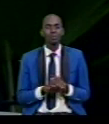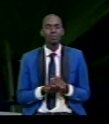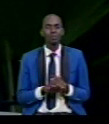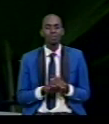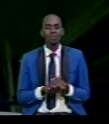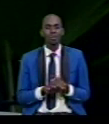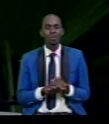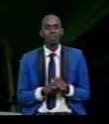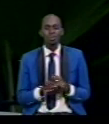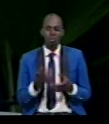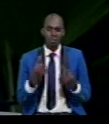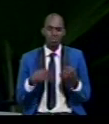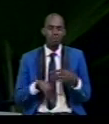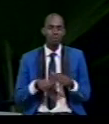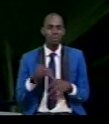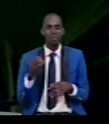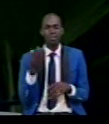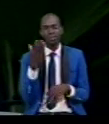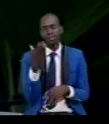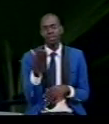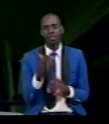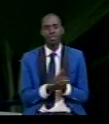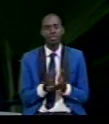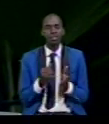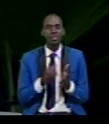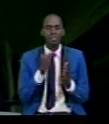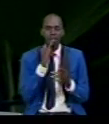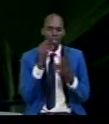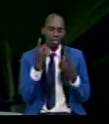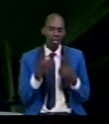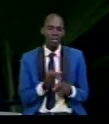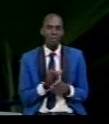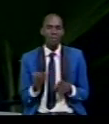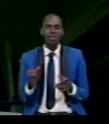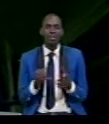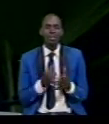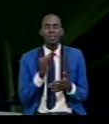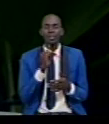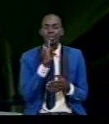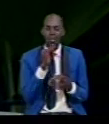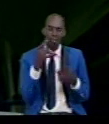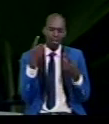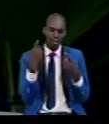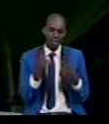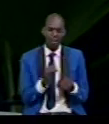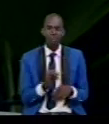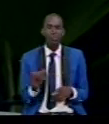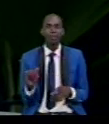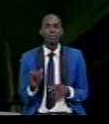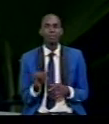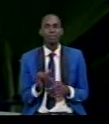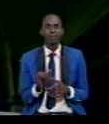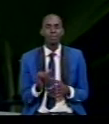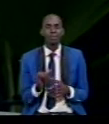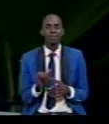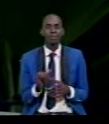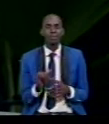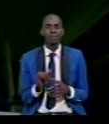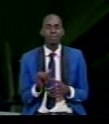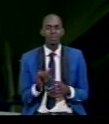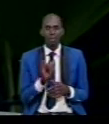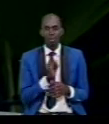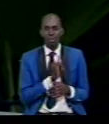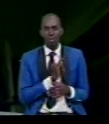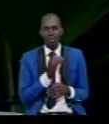there. It's happening. It's happening. It's happening. It's happening. I see you